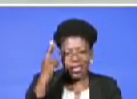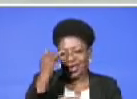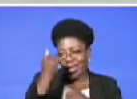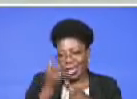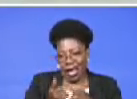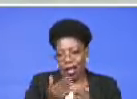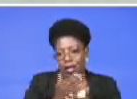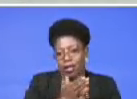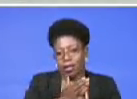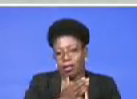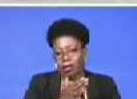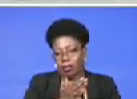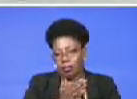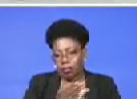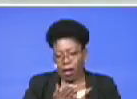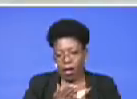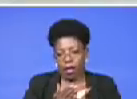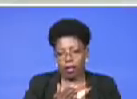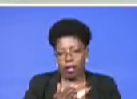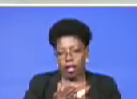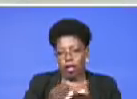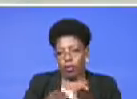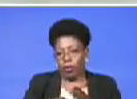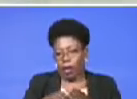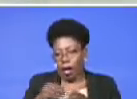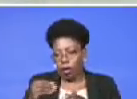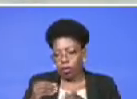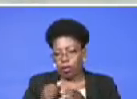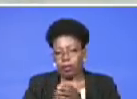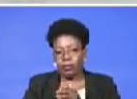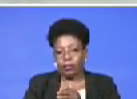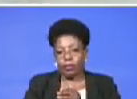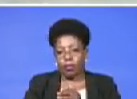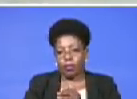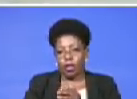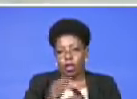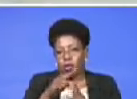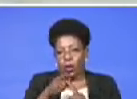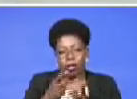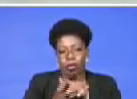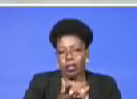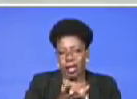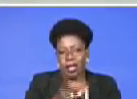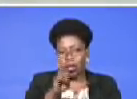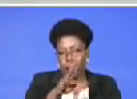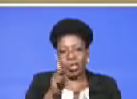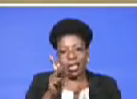leg. When you drop our tax, we're holding the battle wind. But when you sail in VDK, you can't make no mistakes.